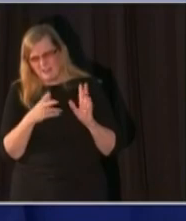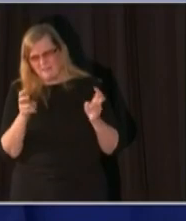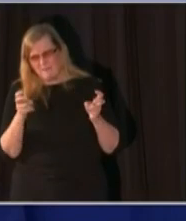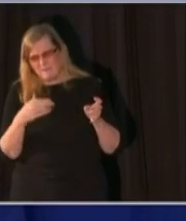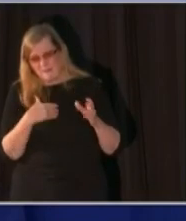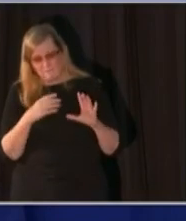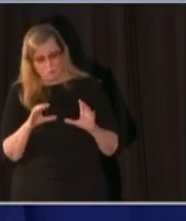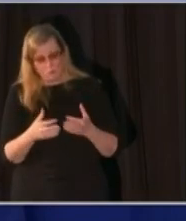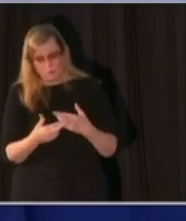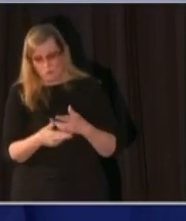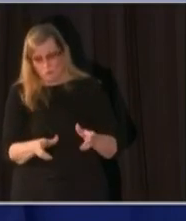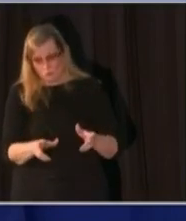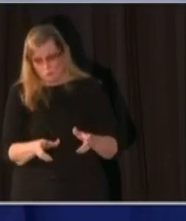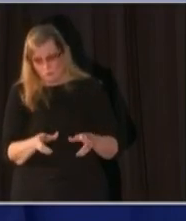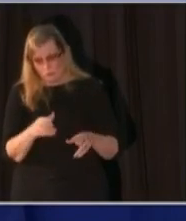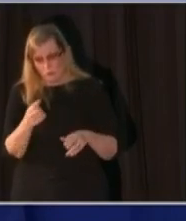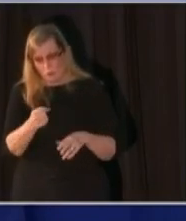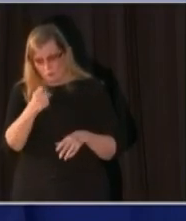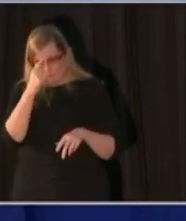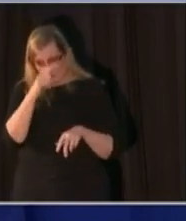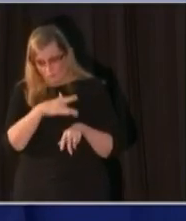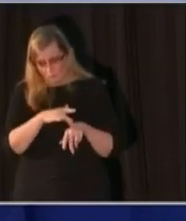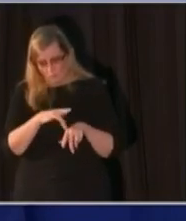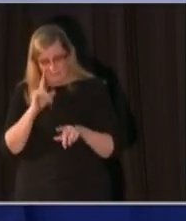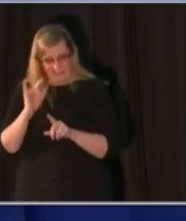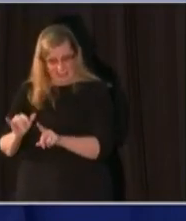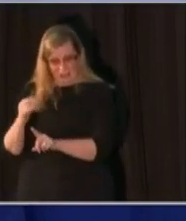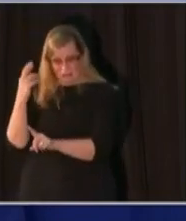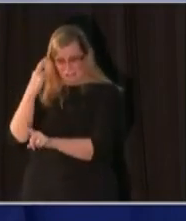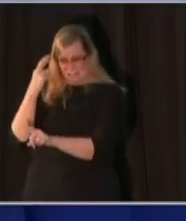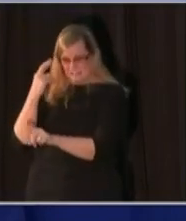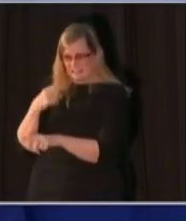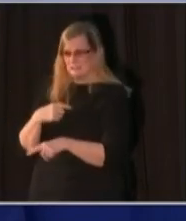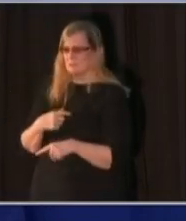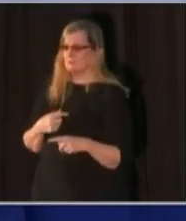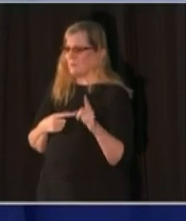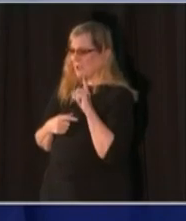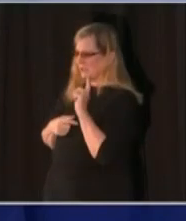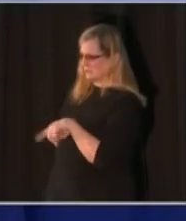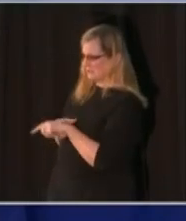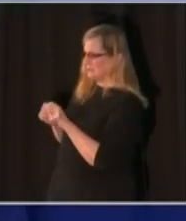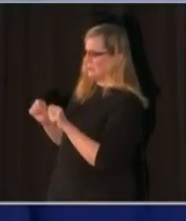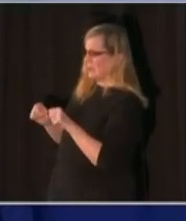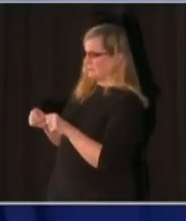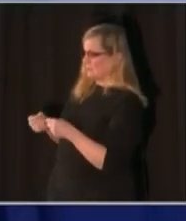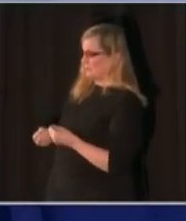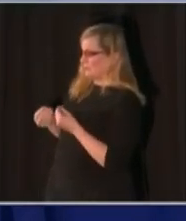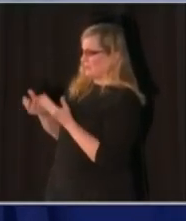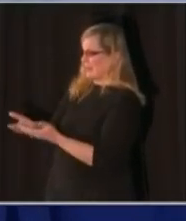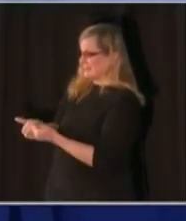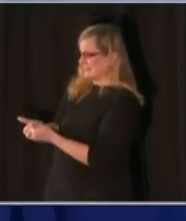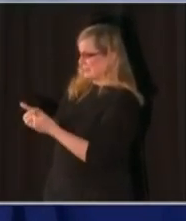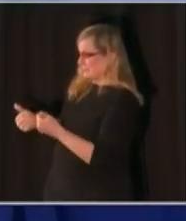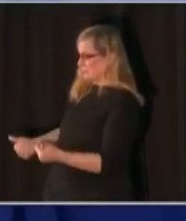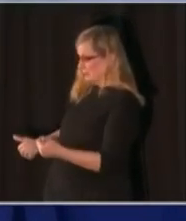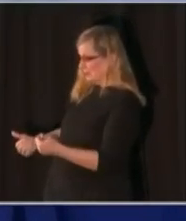basically a group of rooms. We're ensuring that we are able to provide that distancing that's necessary to ensure we don't get a mass breakout in